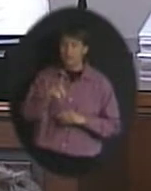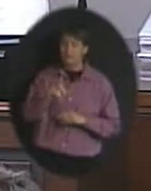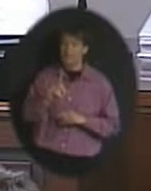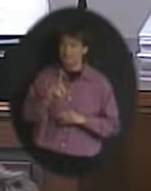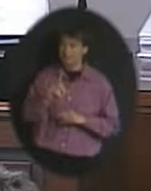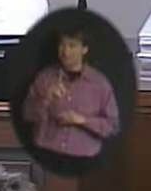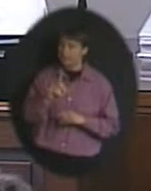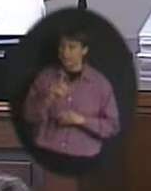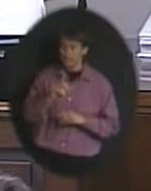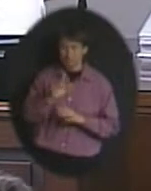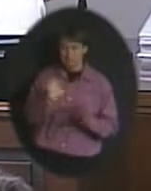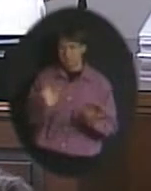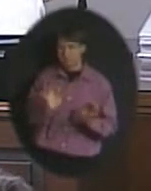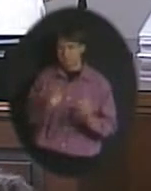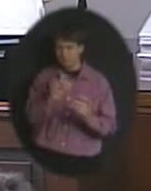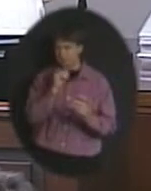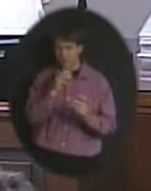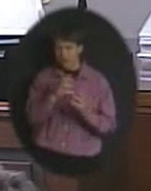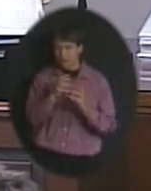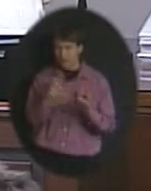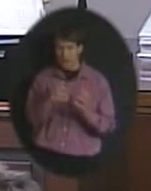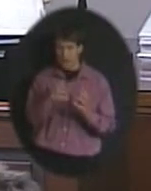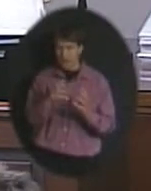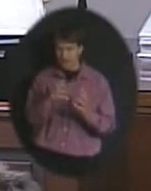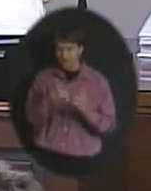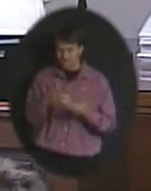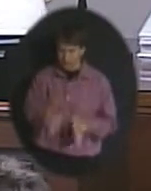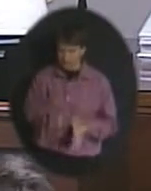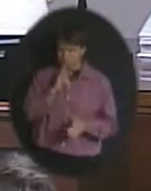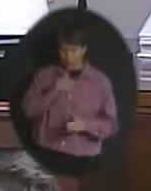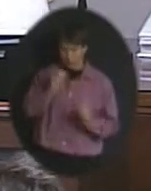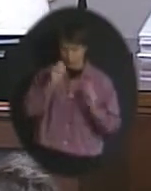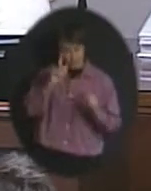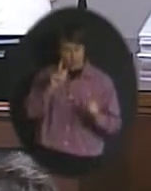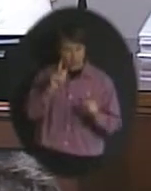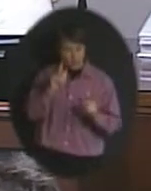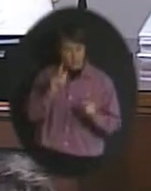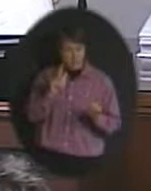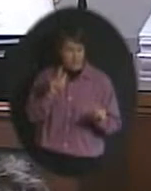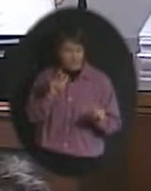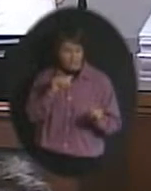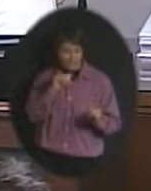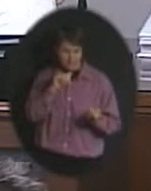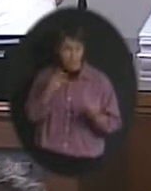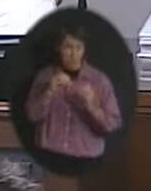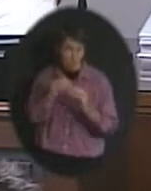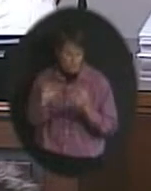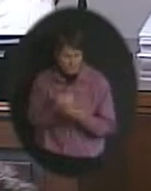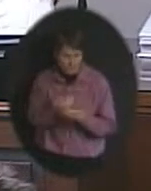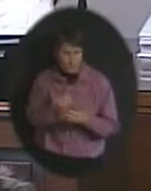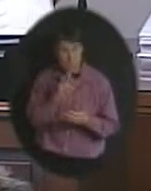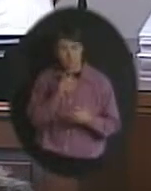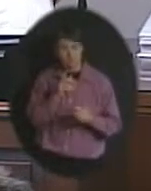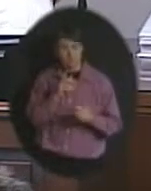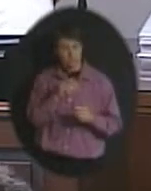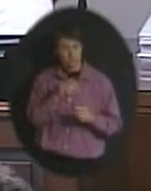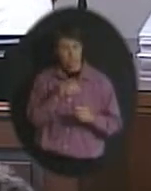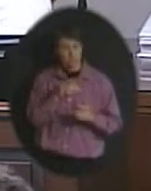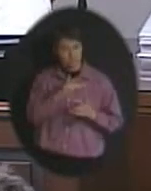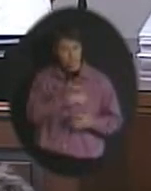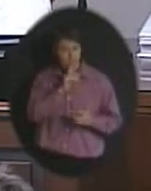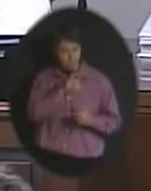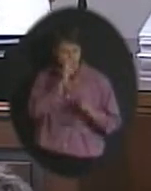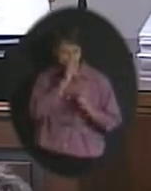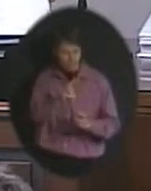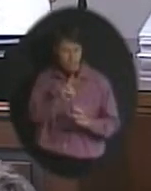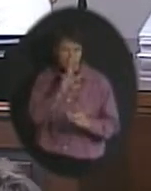very little loss. Actually, I was a little bit surprised that it's as low as it's been, but it's been very good. People are very respectful. They're very